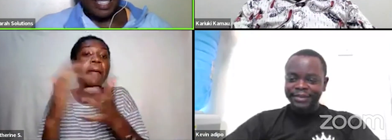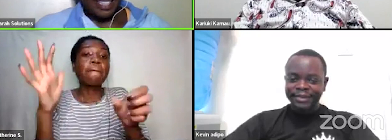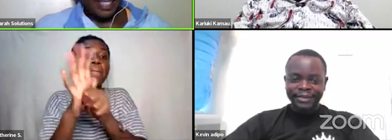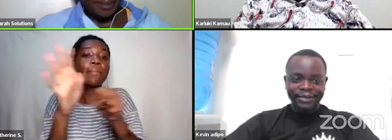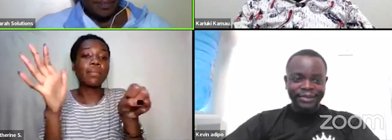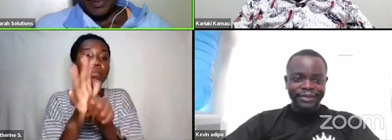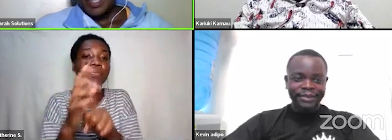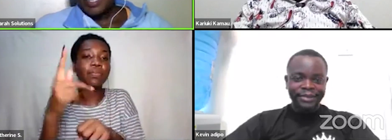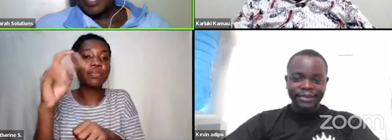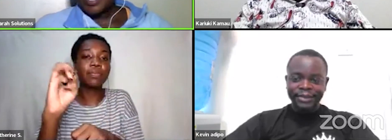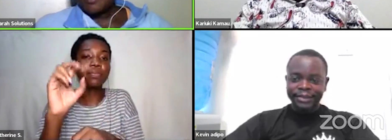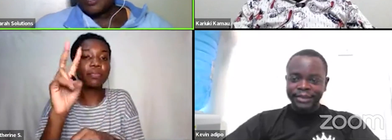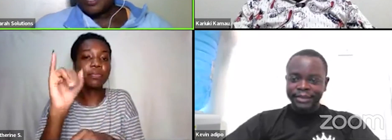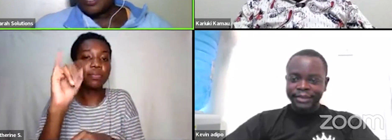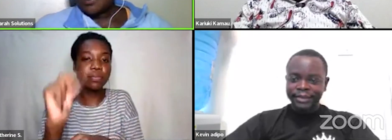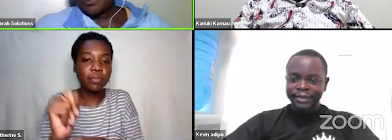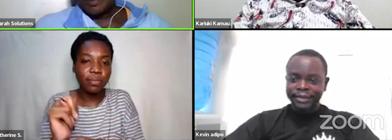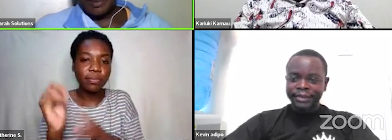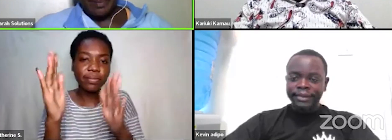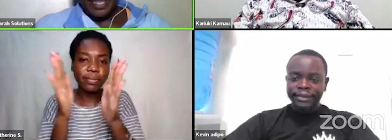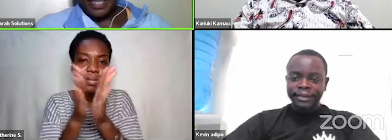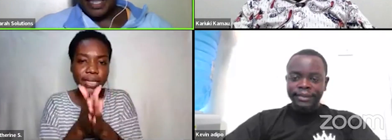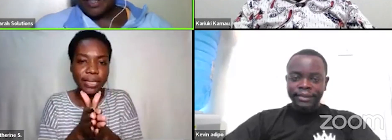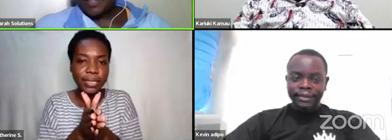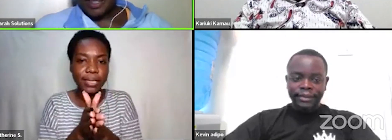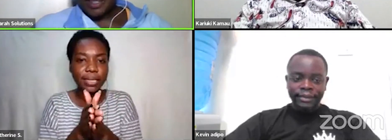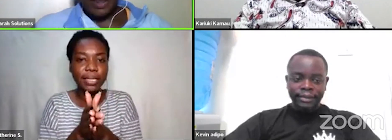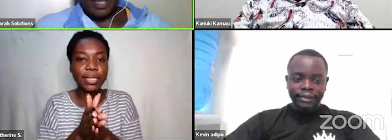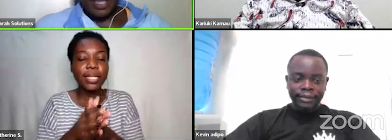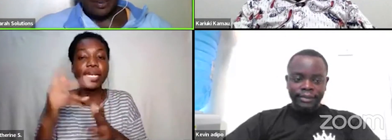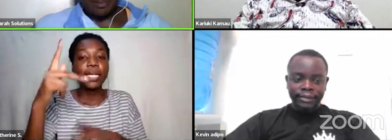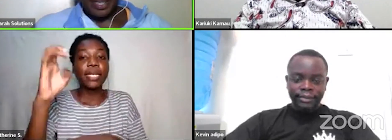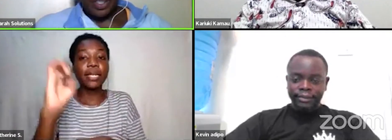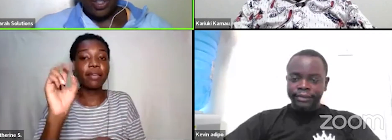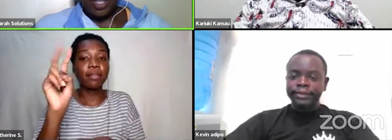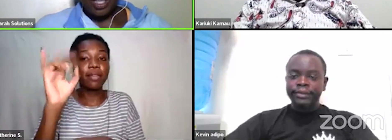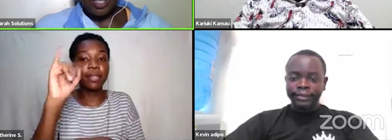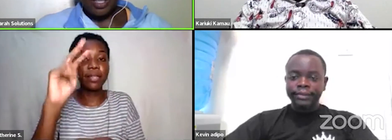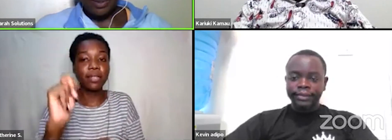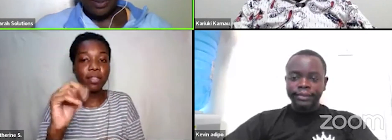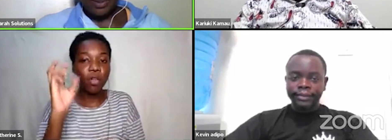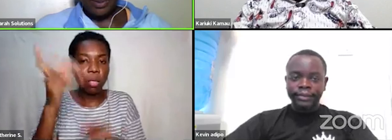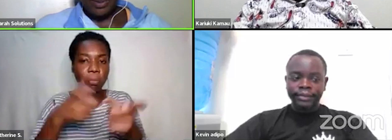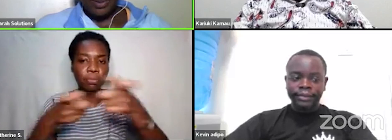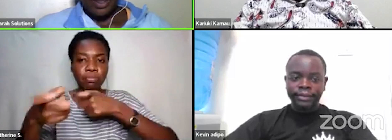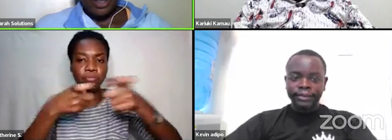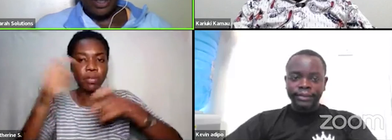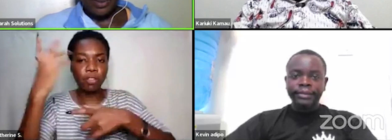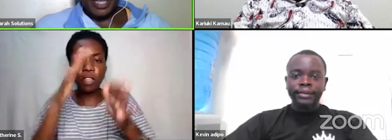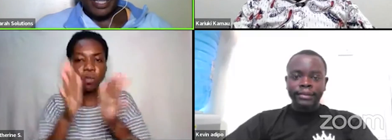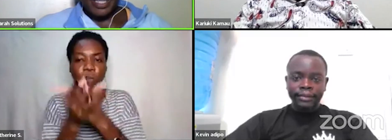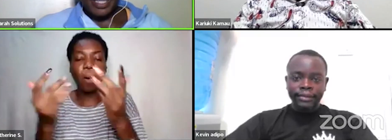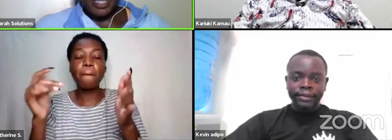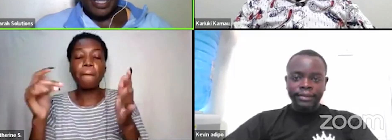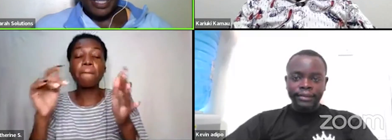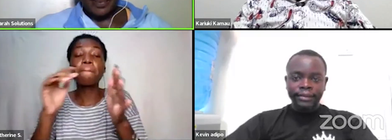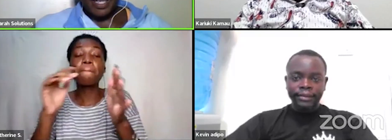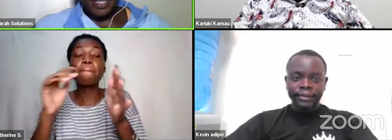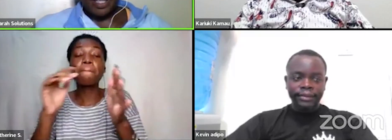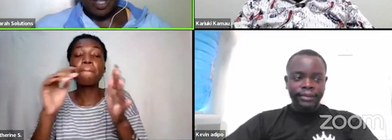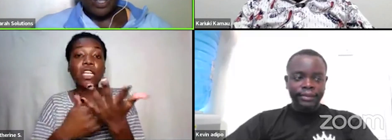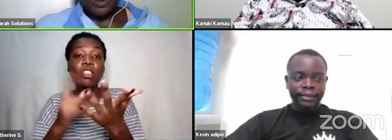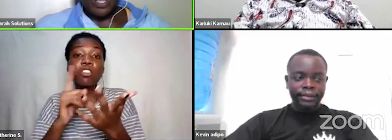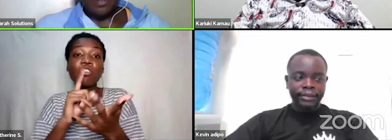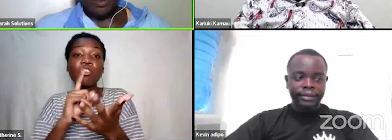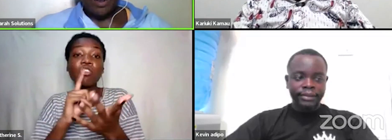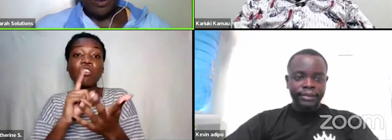And Kevin will be manning the Facebook page, so don't get stuck. We